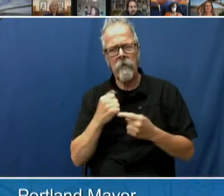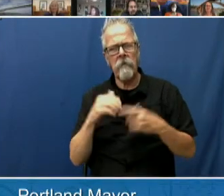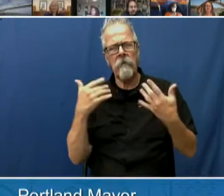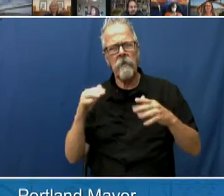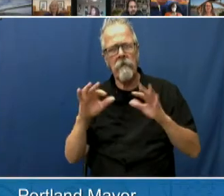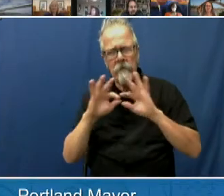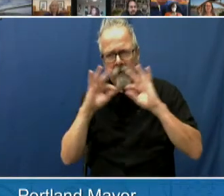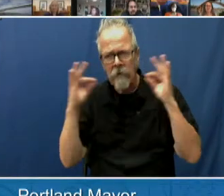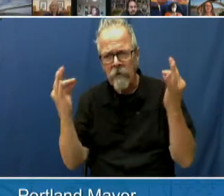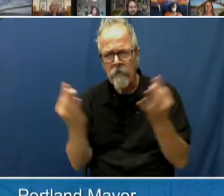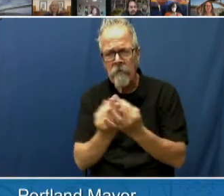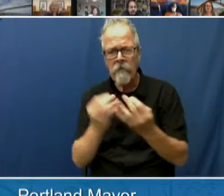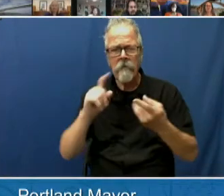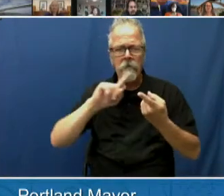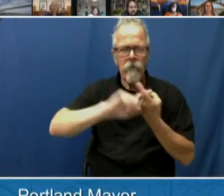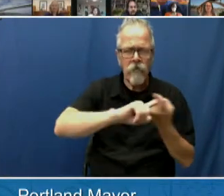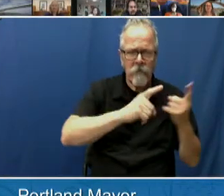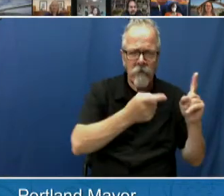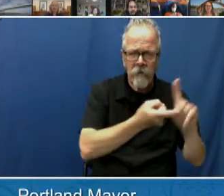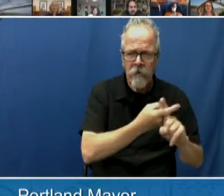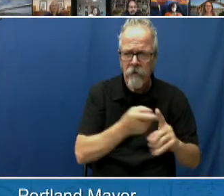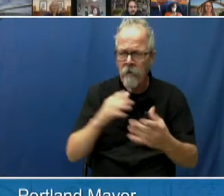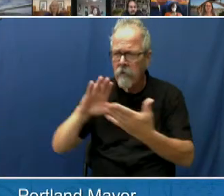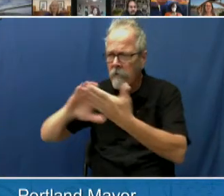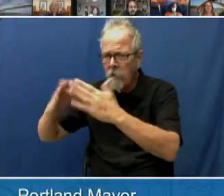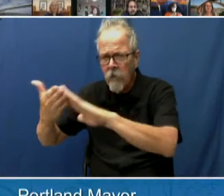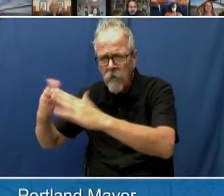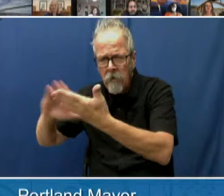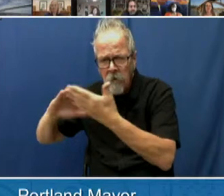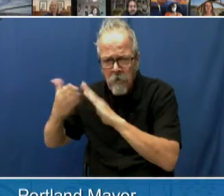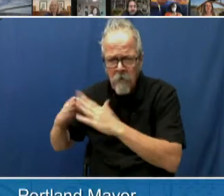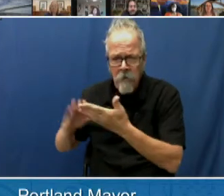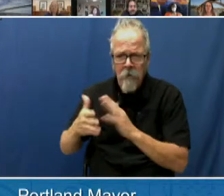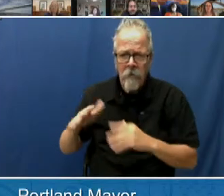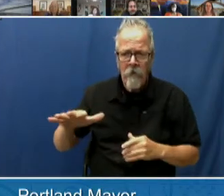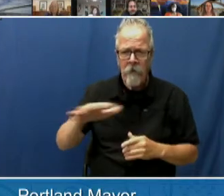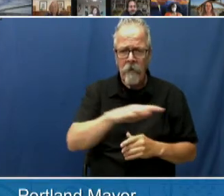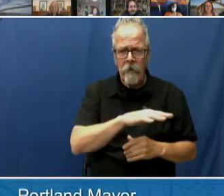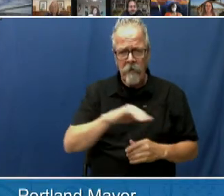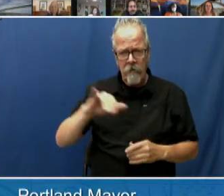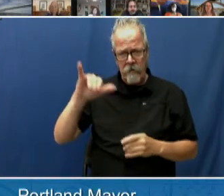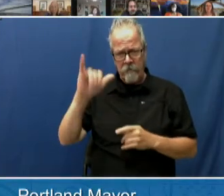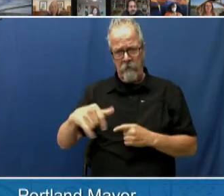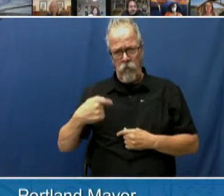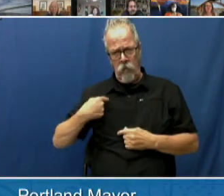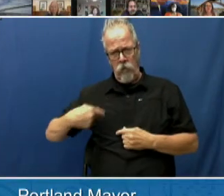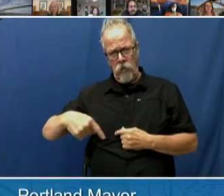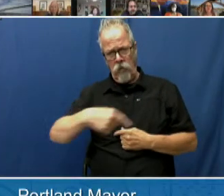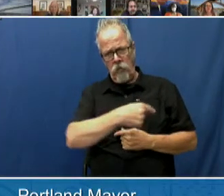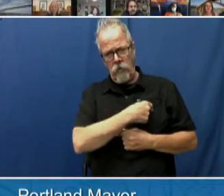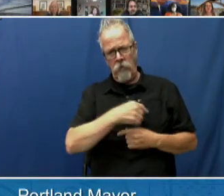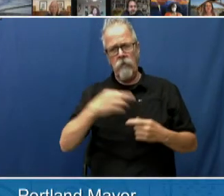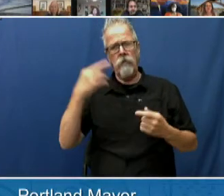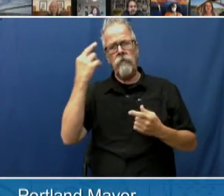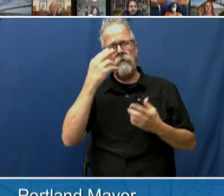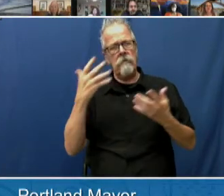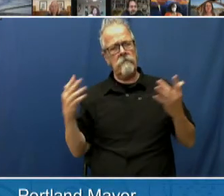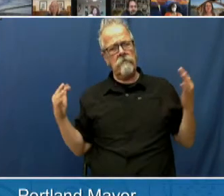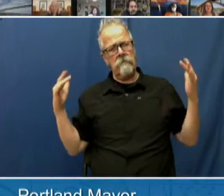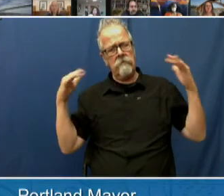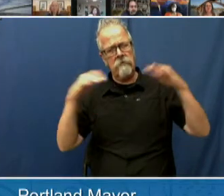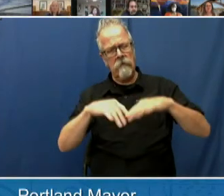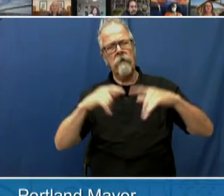our community. That's who we are, and that's what we're here today to celebrate.